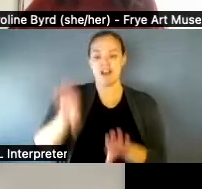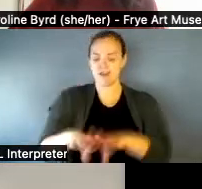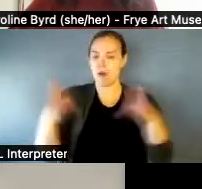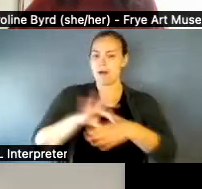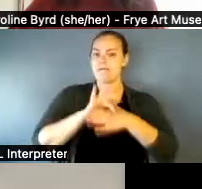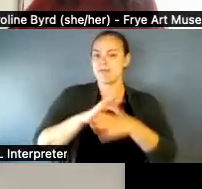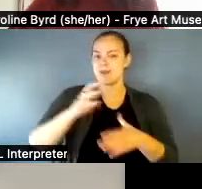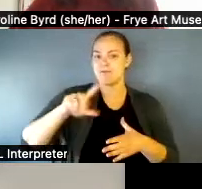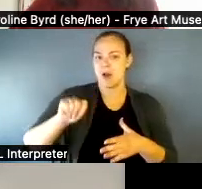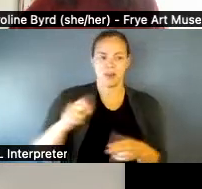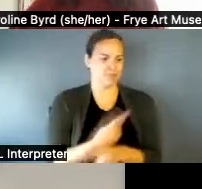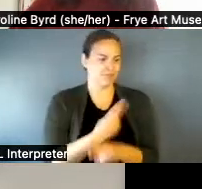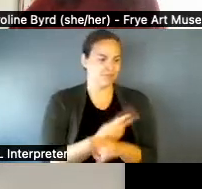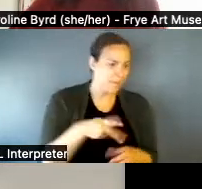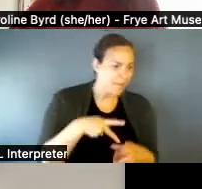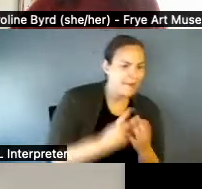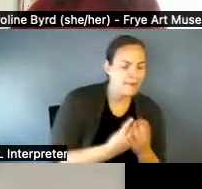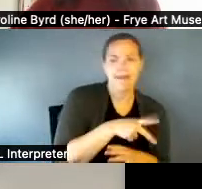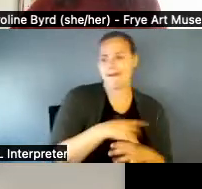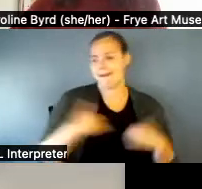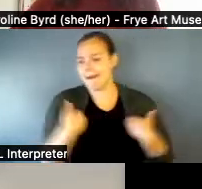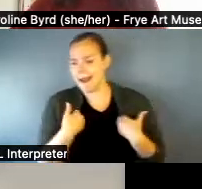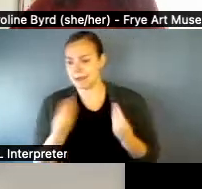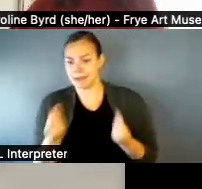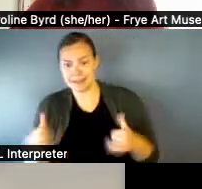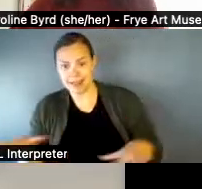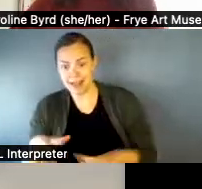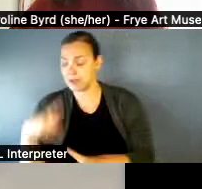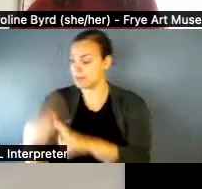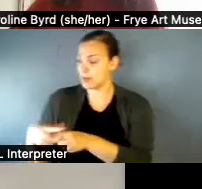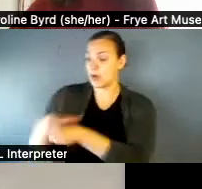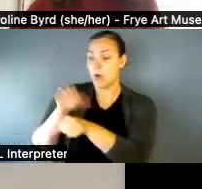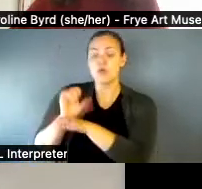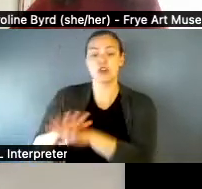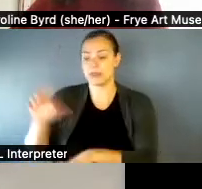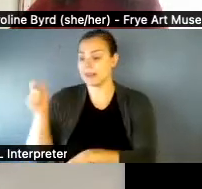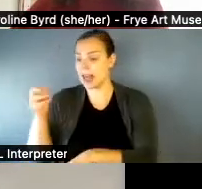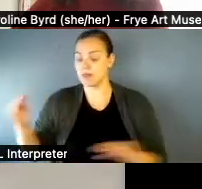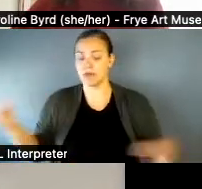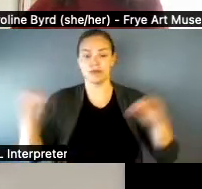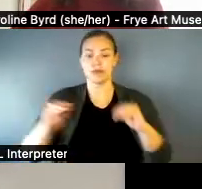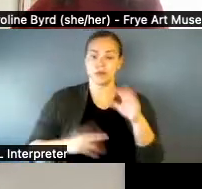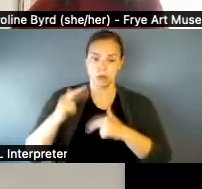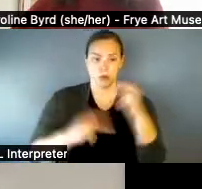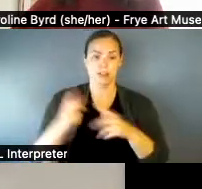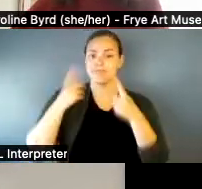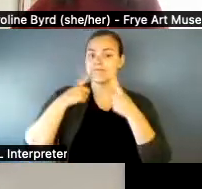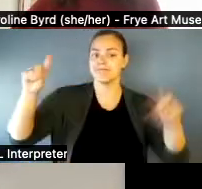and animals and land, as well as the labor of local workers to build a successful